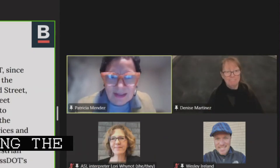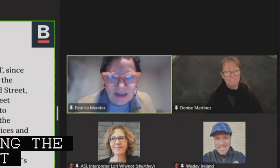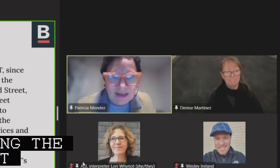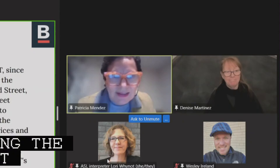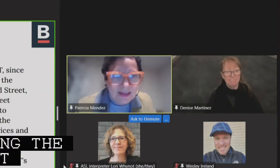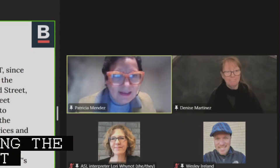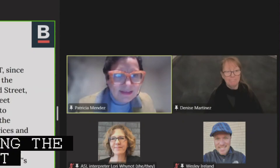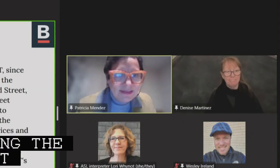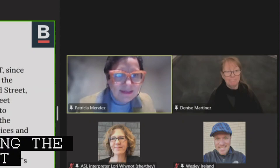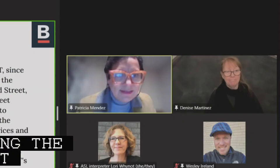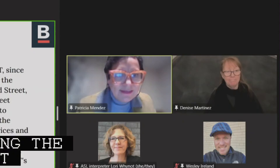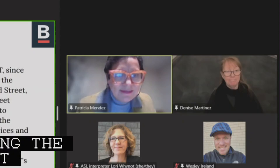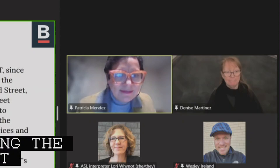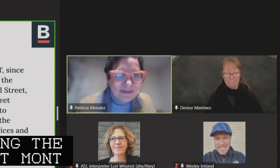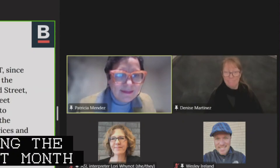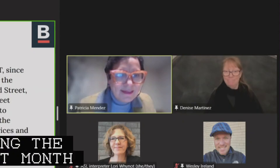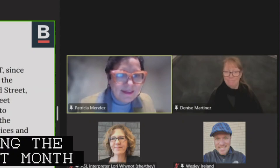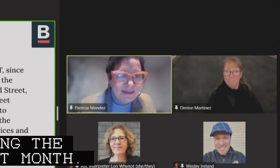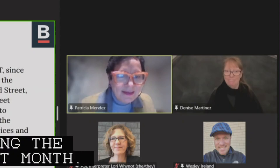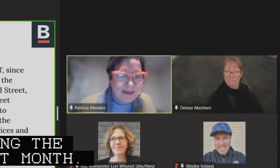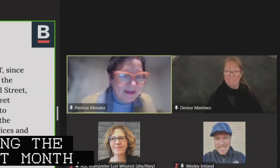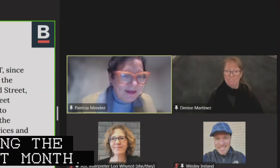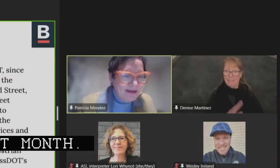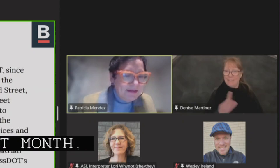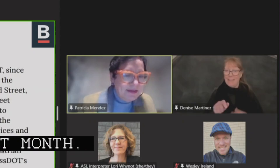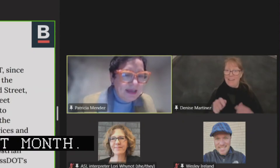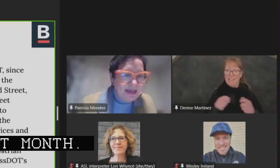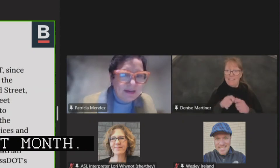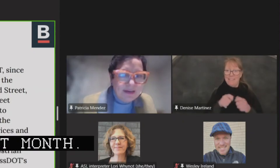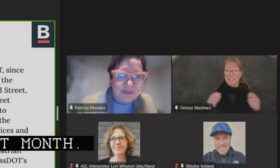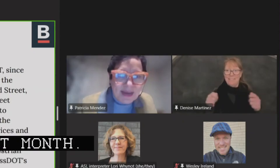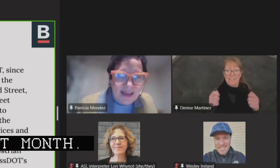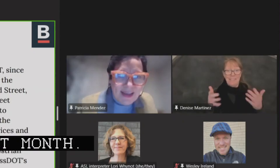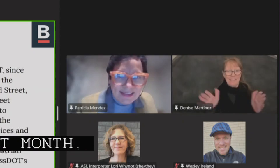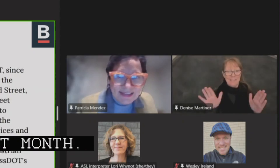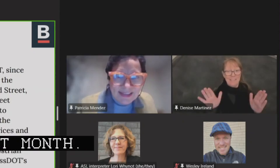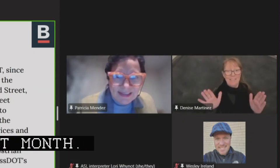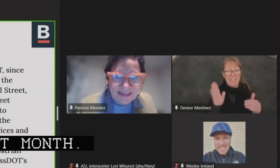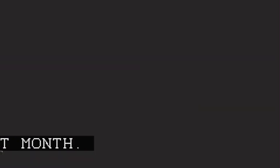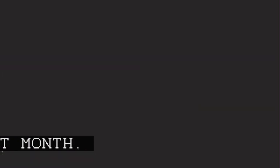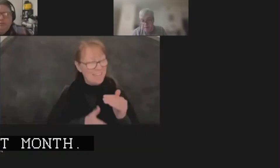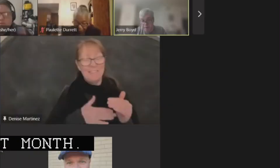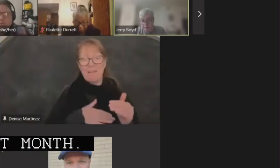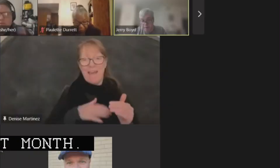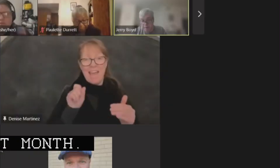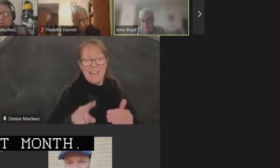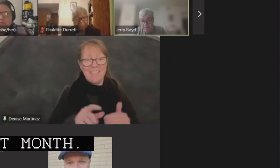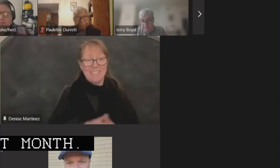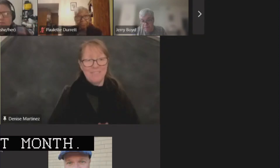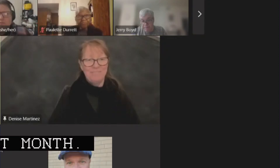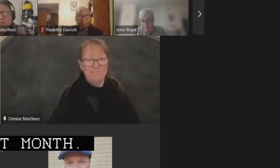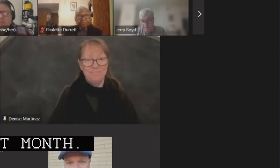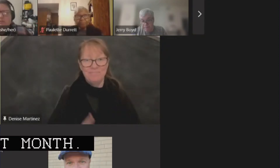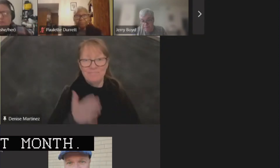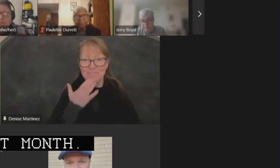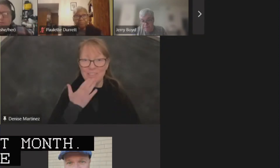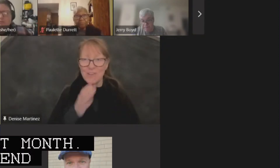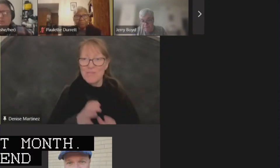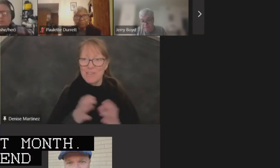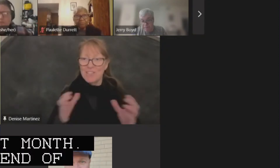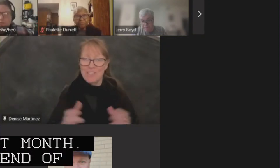And that is the end of my ask. Thank you very much.